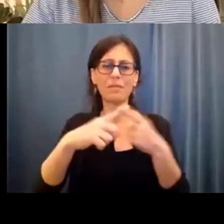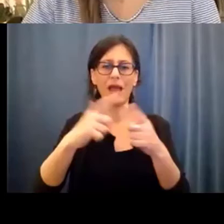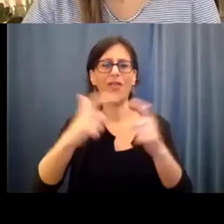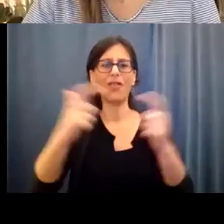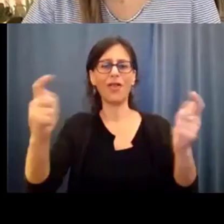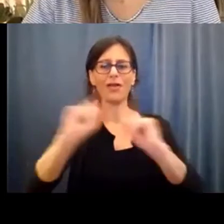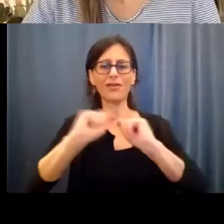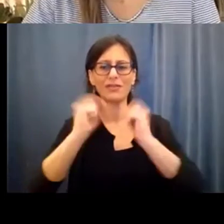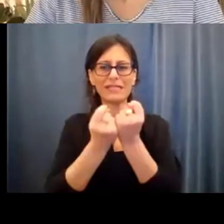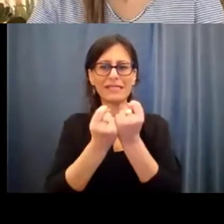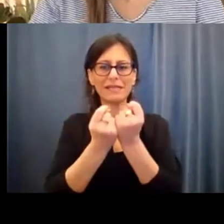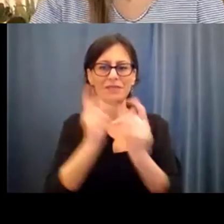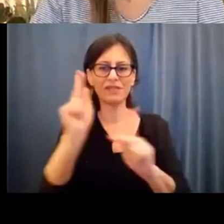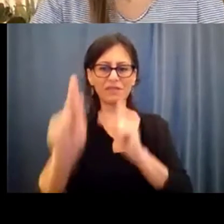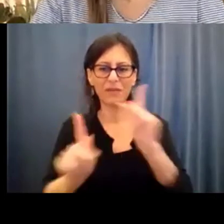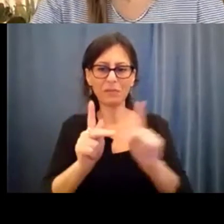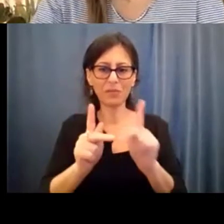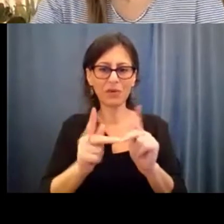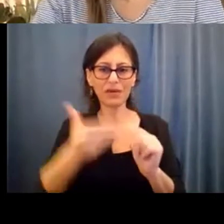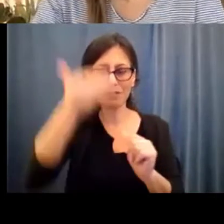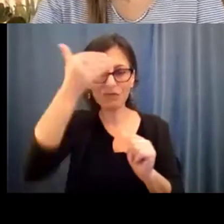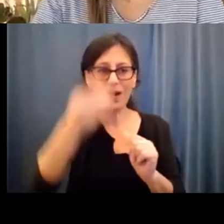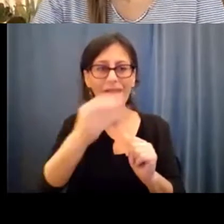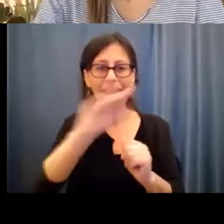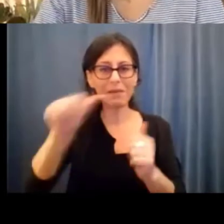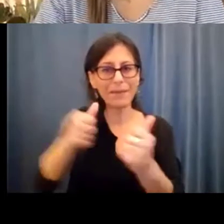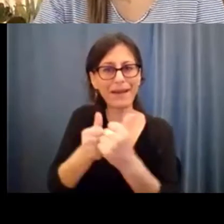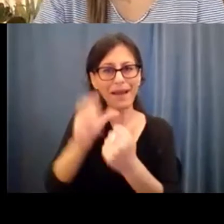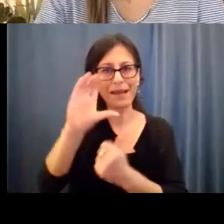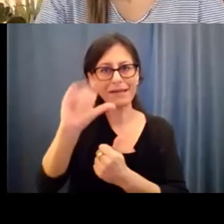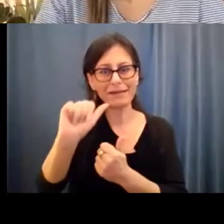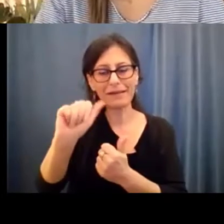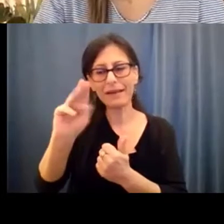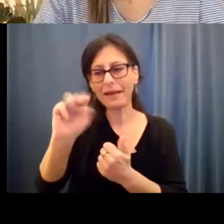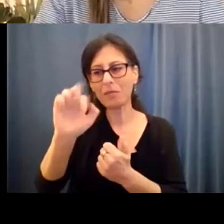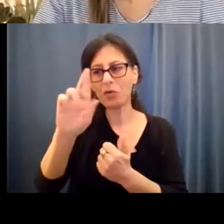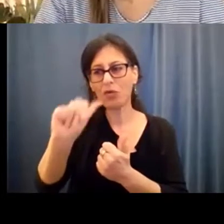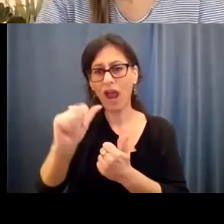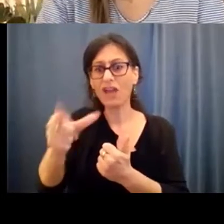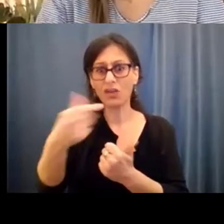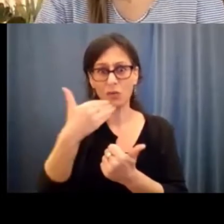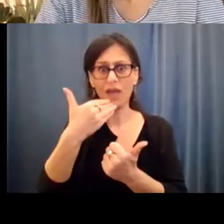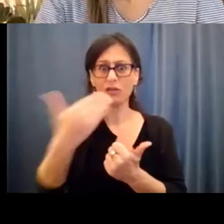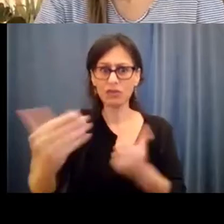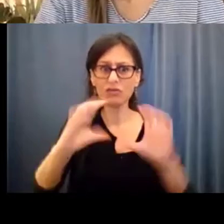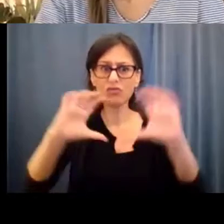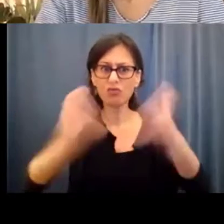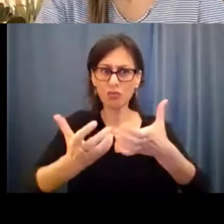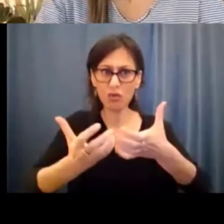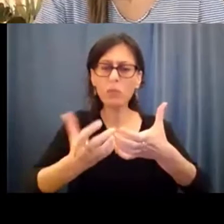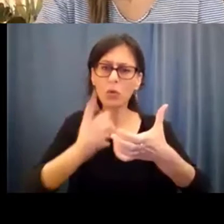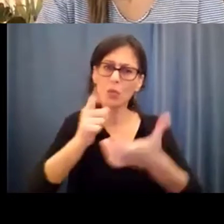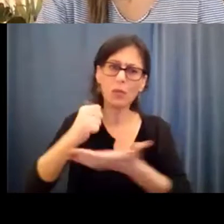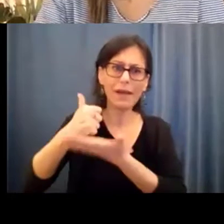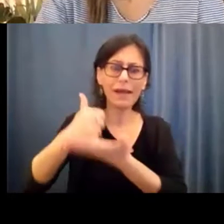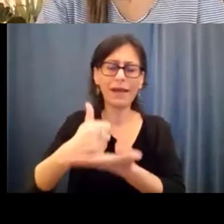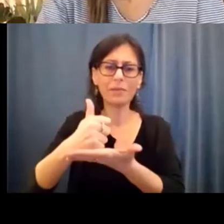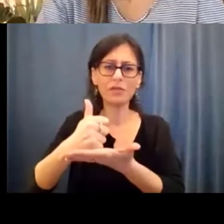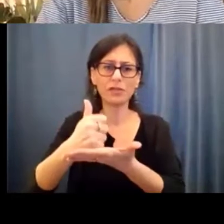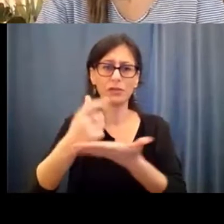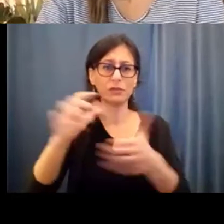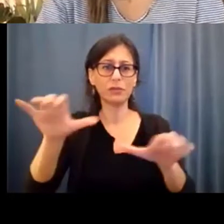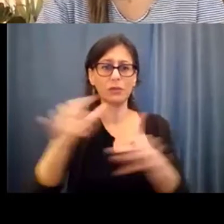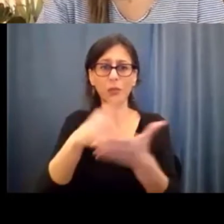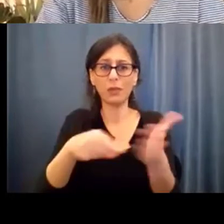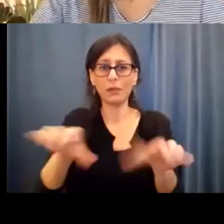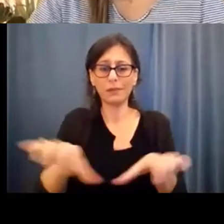of and behind the camera. And you definitely had, as you said, quite a group of people that were able to help you execute what